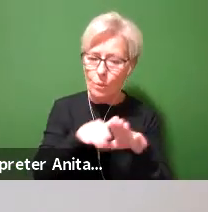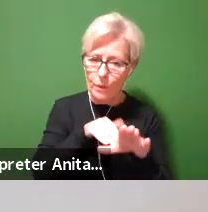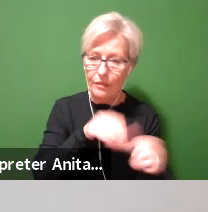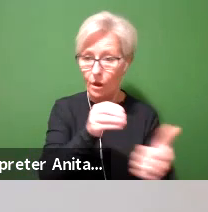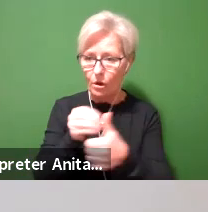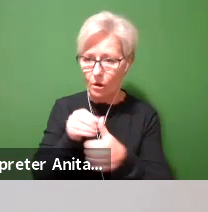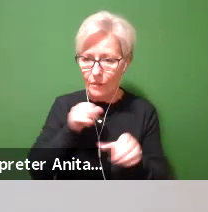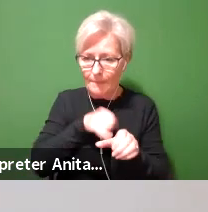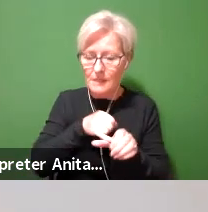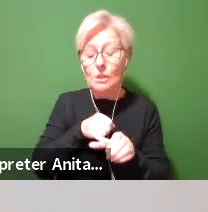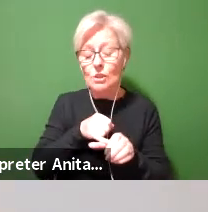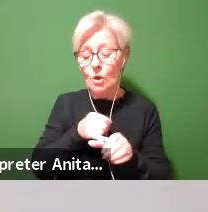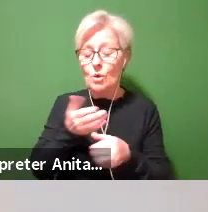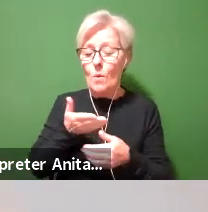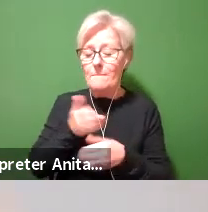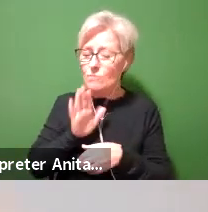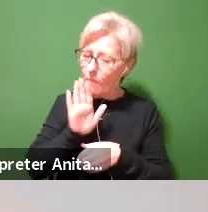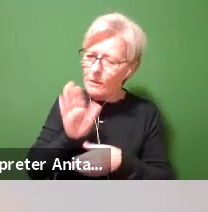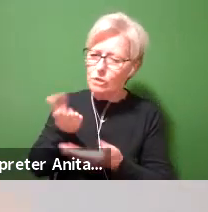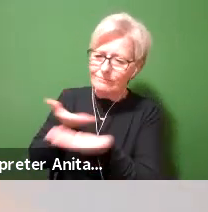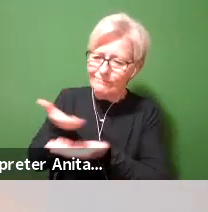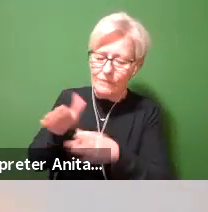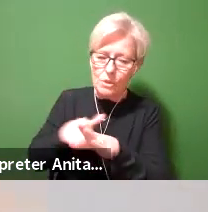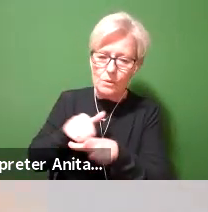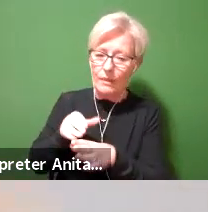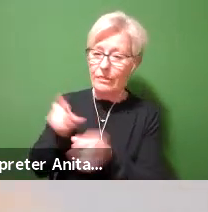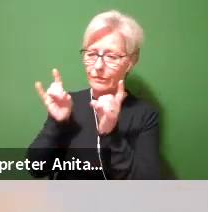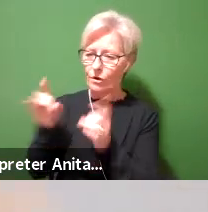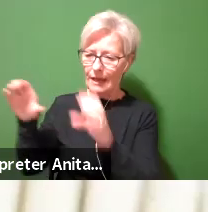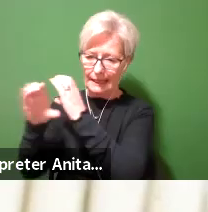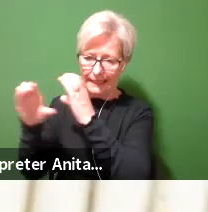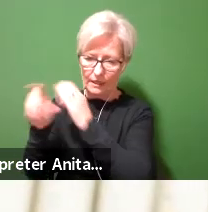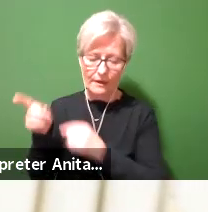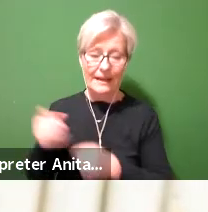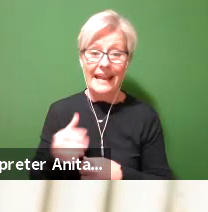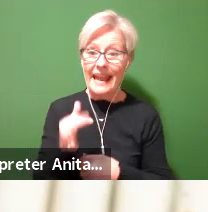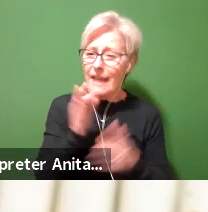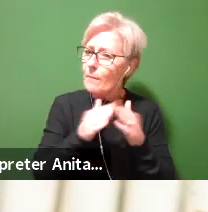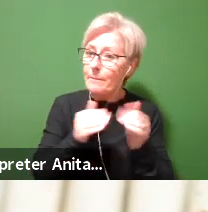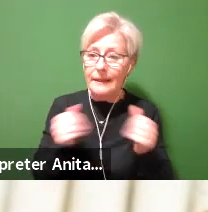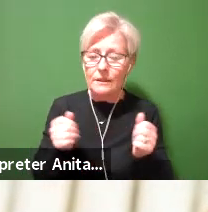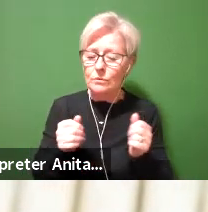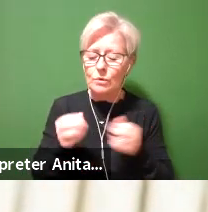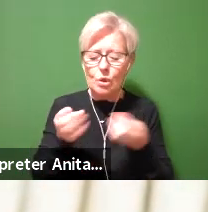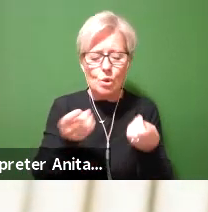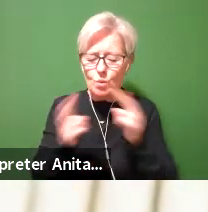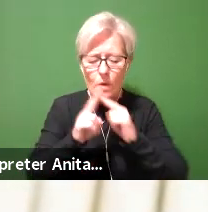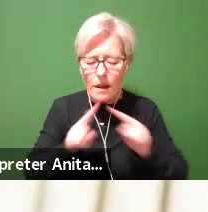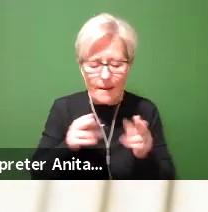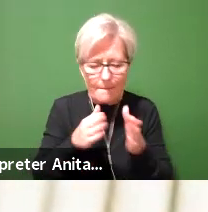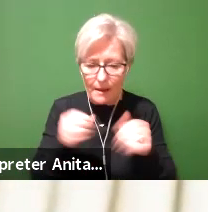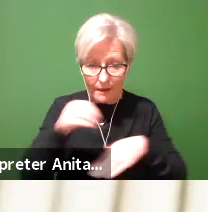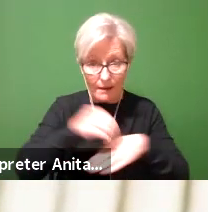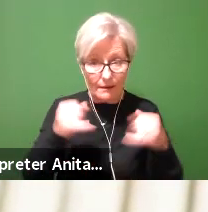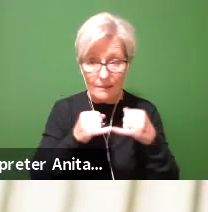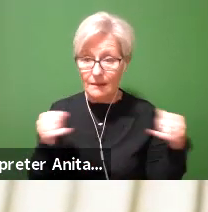with your healthcare provider. If you're buying any of these, get them from a reputable source and don't buy online. There's no evidence of